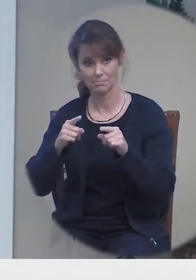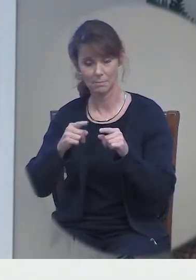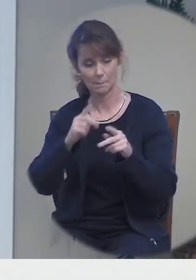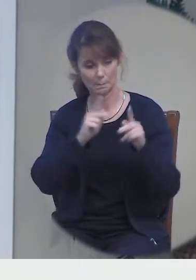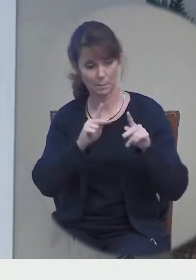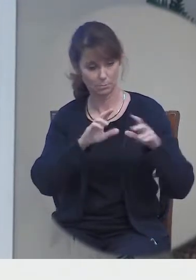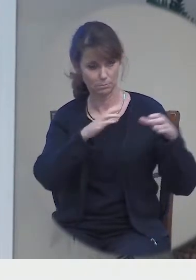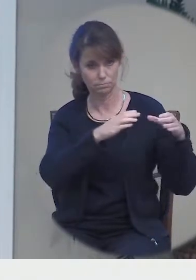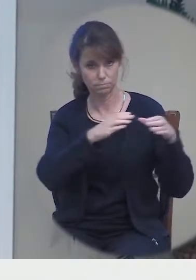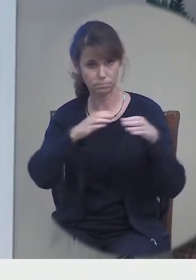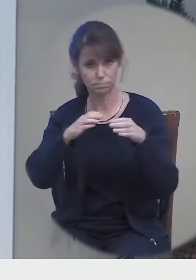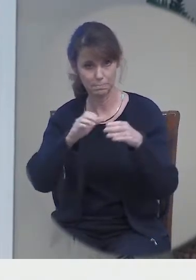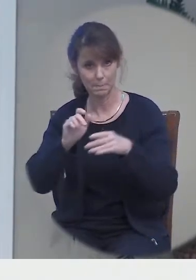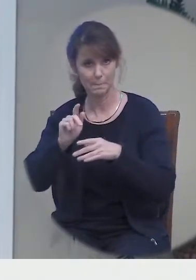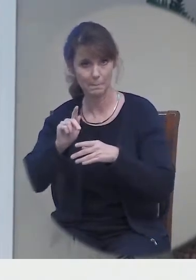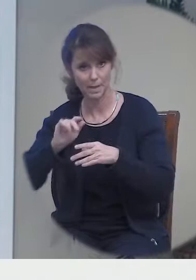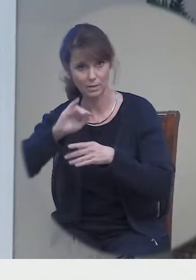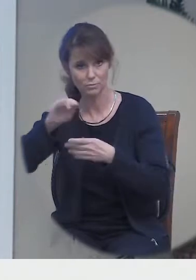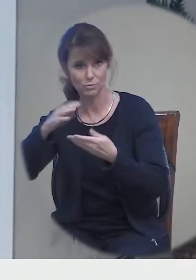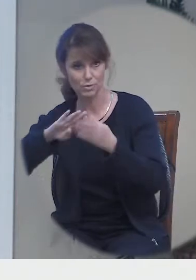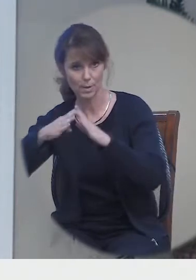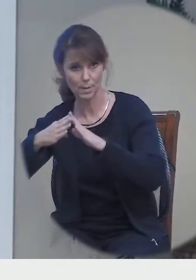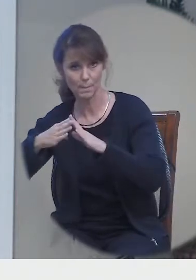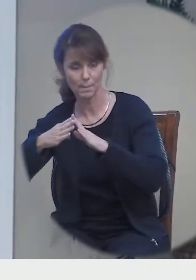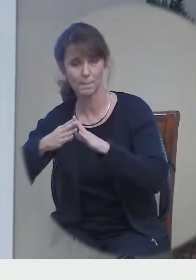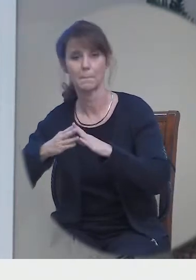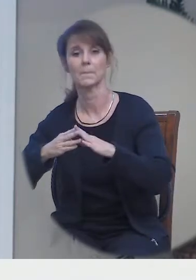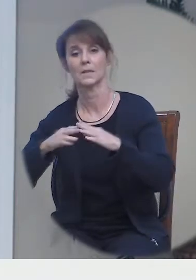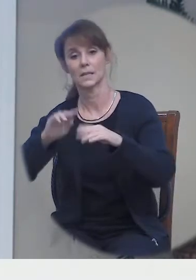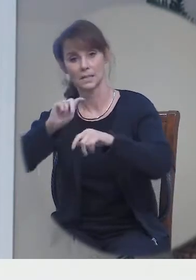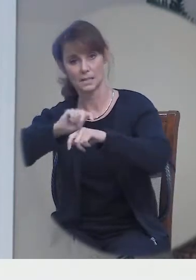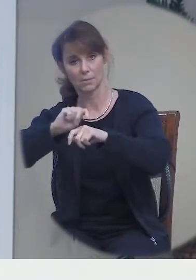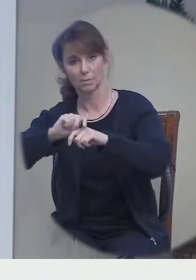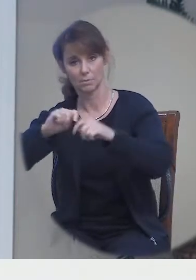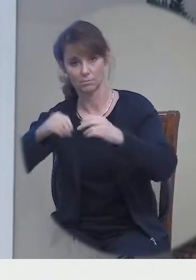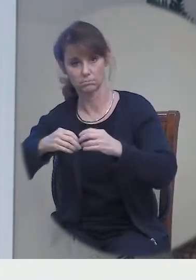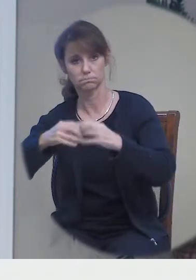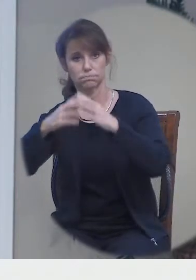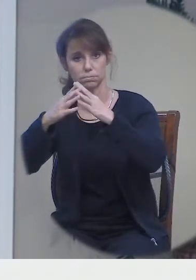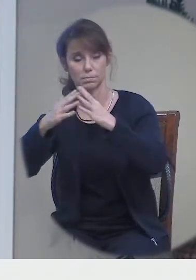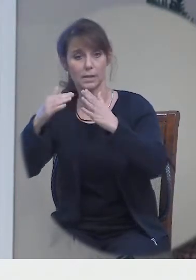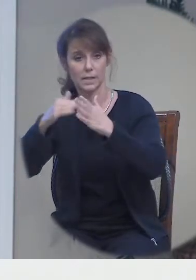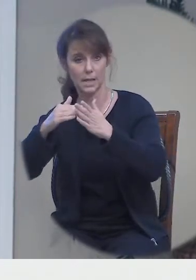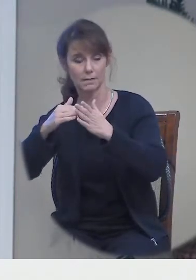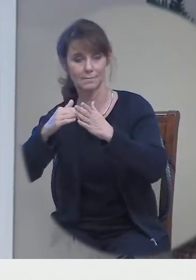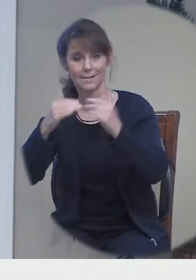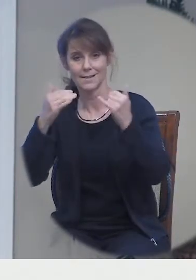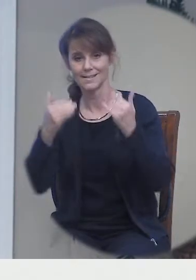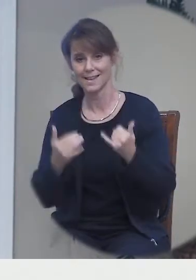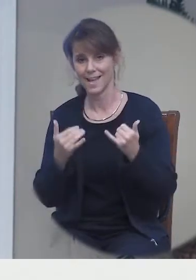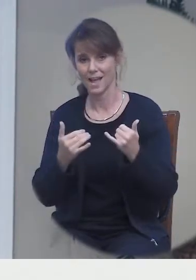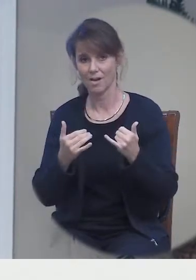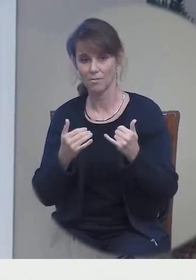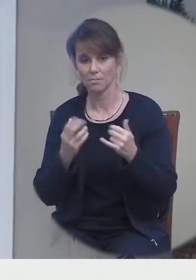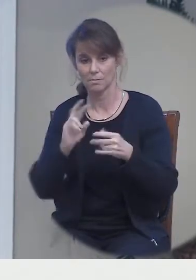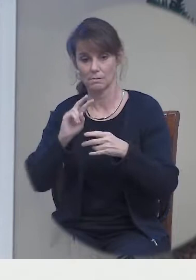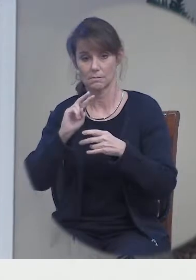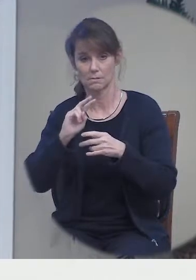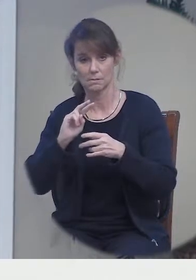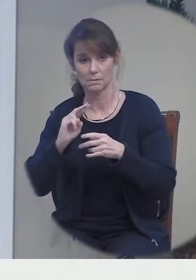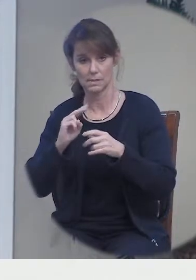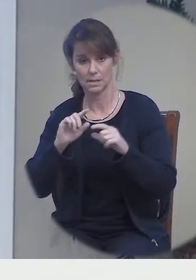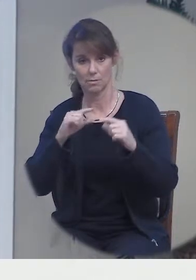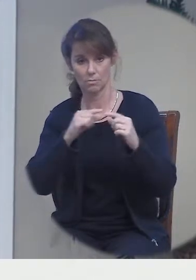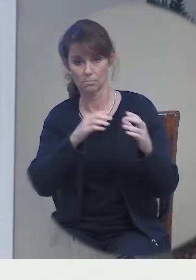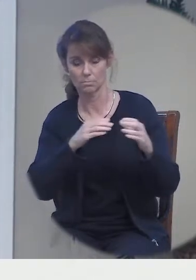In Nehemiah, we pick up with his concern about reconstructing the walls, and we're kind of in the midst of that story.